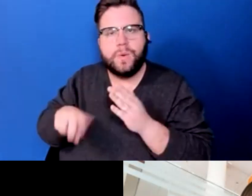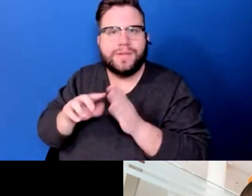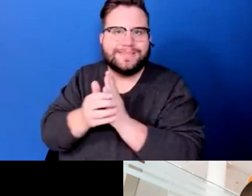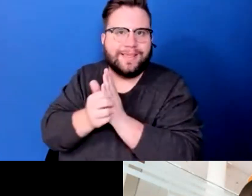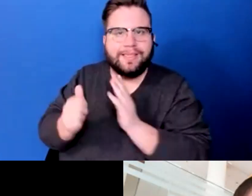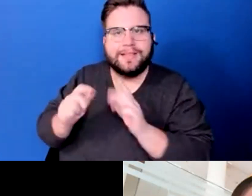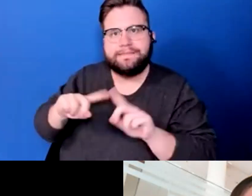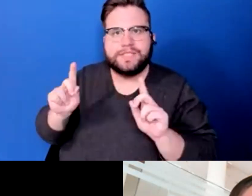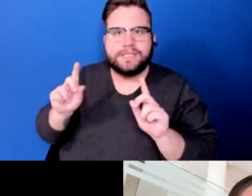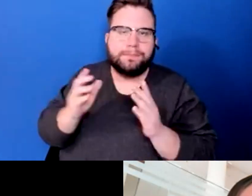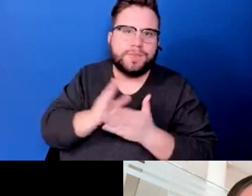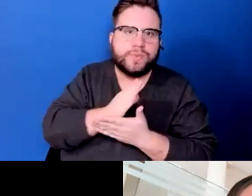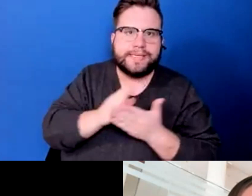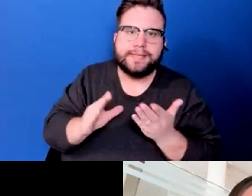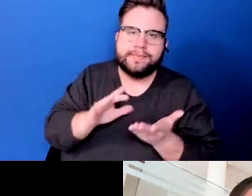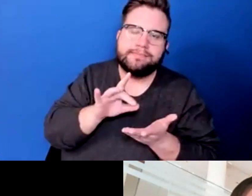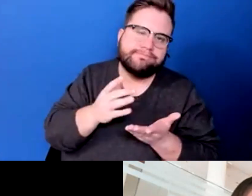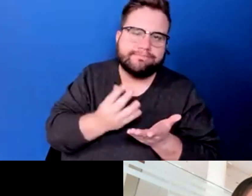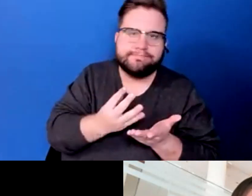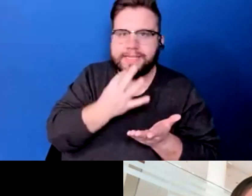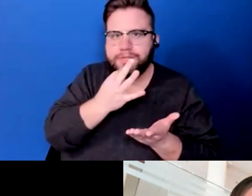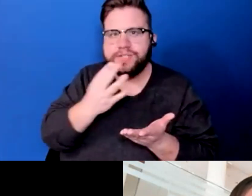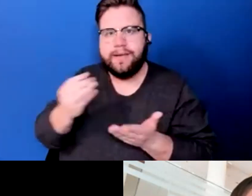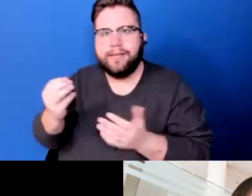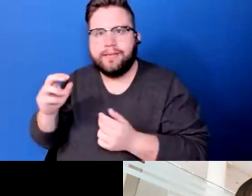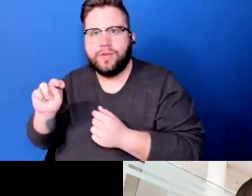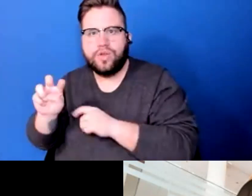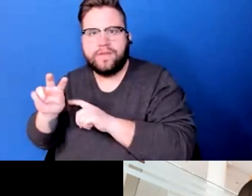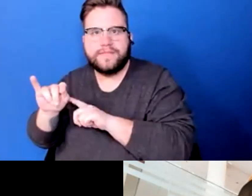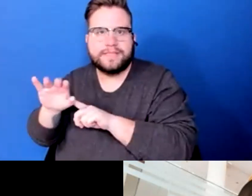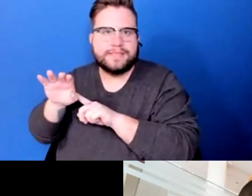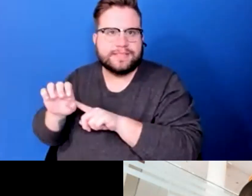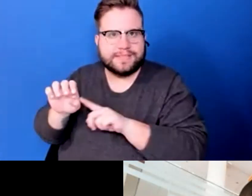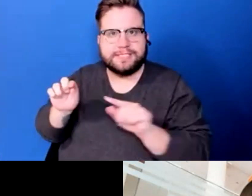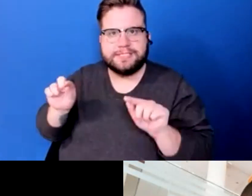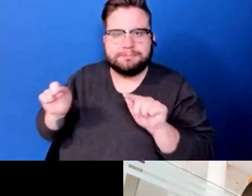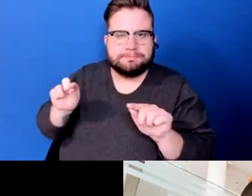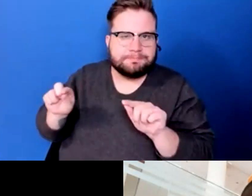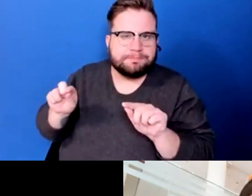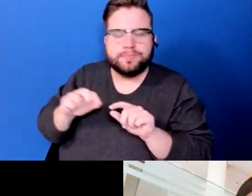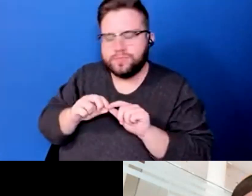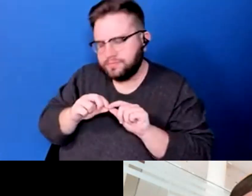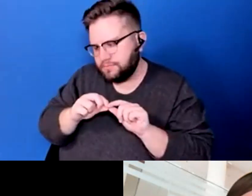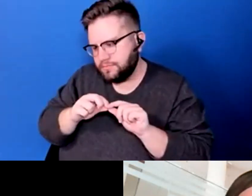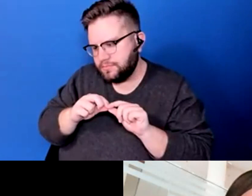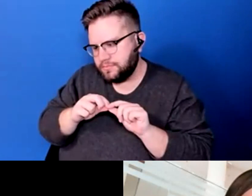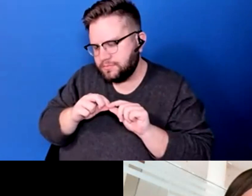where paying attention improved the novice's performance, but interrupted the expert and led to more